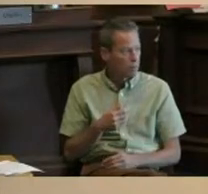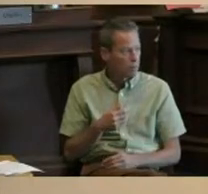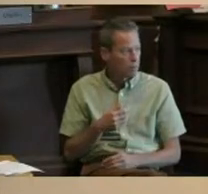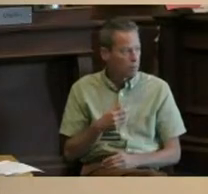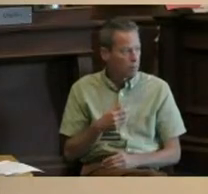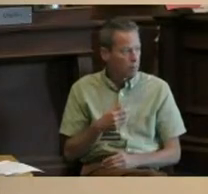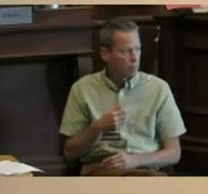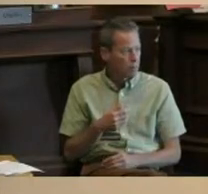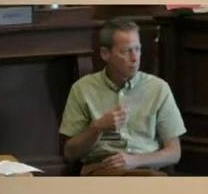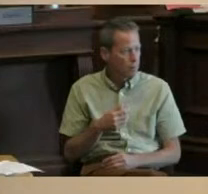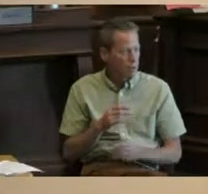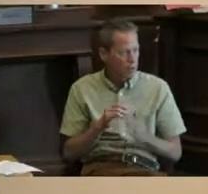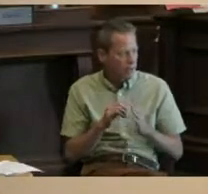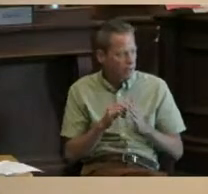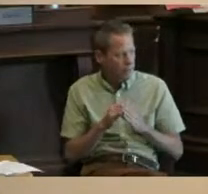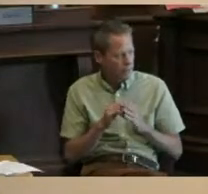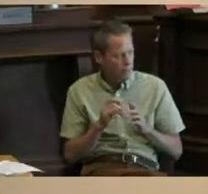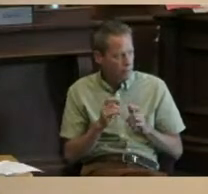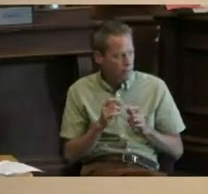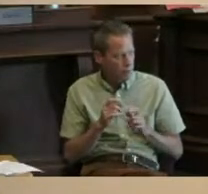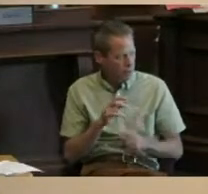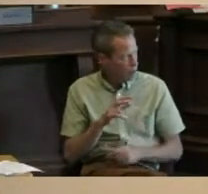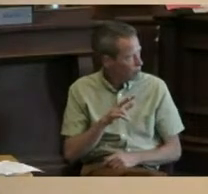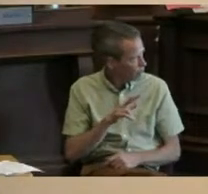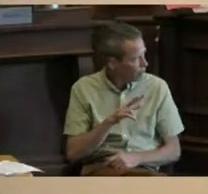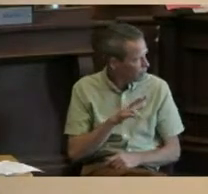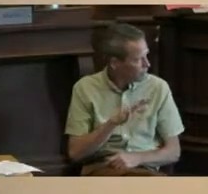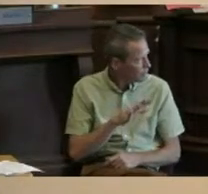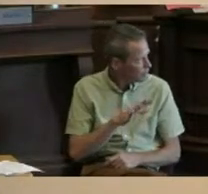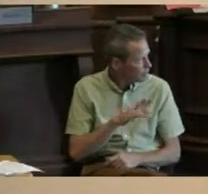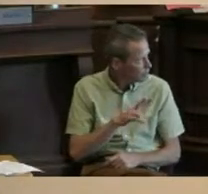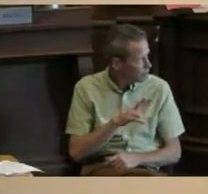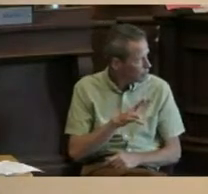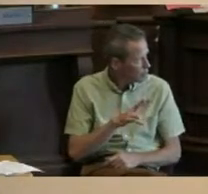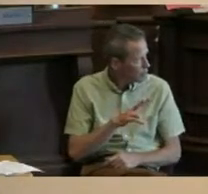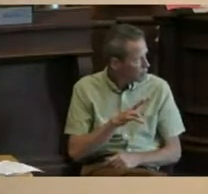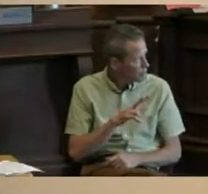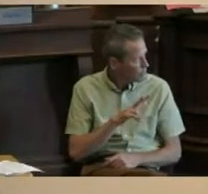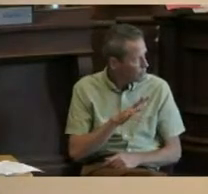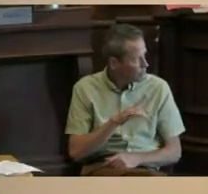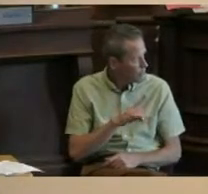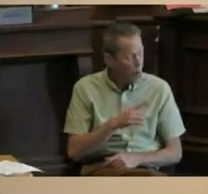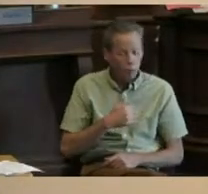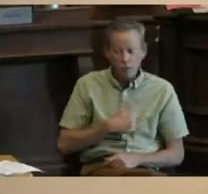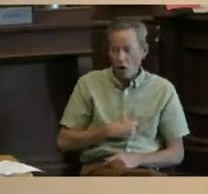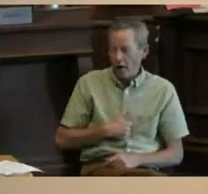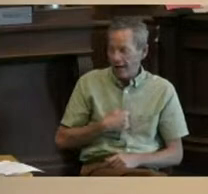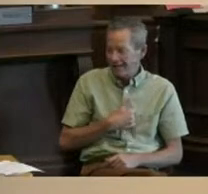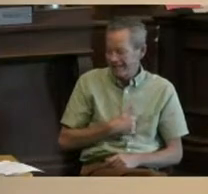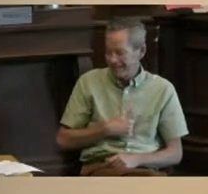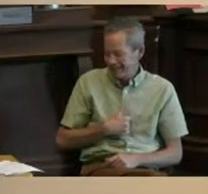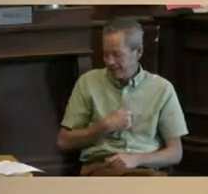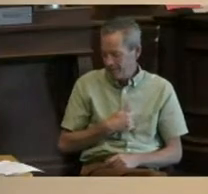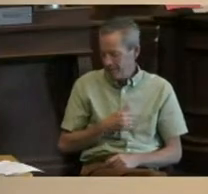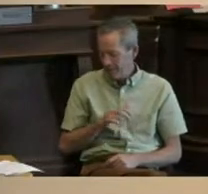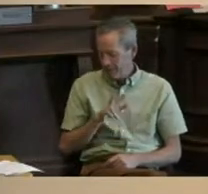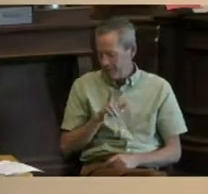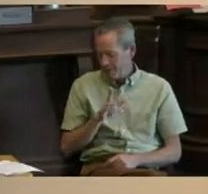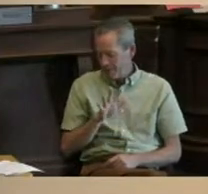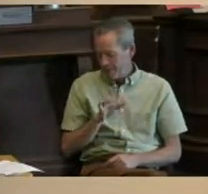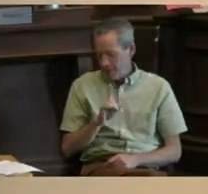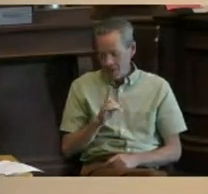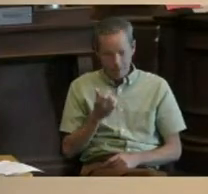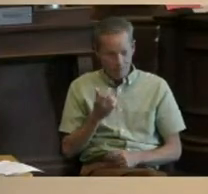Okay, I think you're on the next item, 352. Yeah, we're at 350. Oh, 350. My apologies. 351? Yeah, sorry, questions, no questions. Comments, concerns